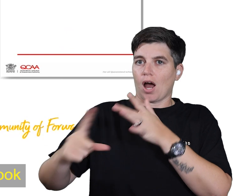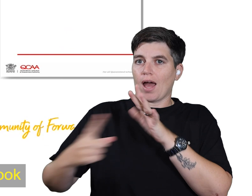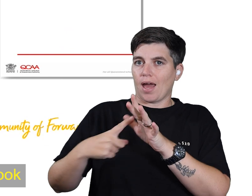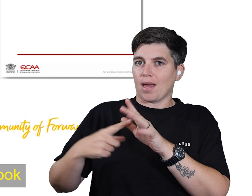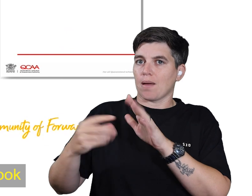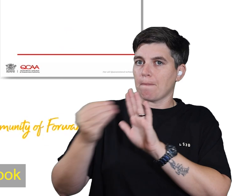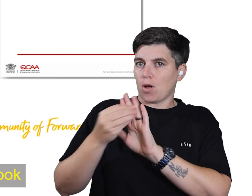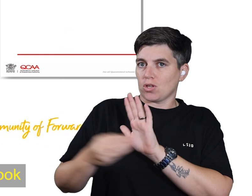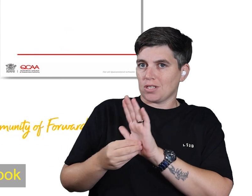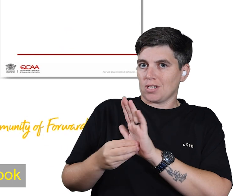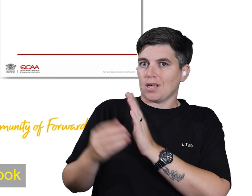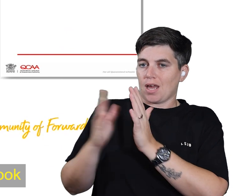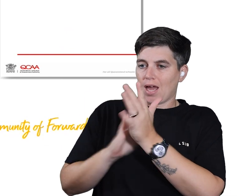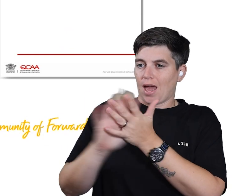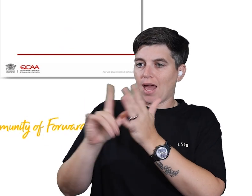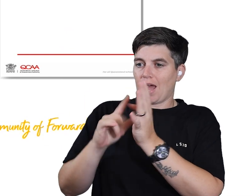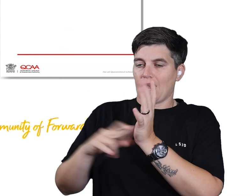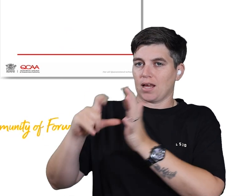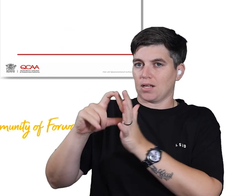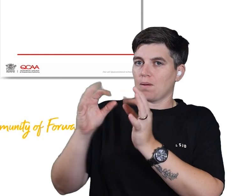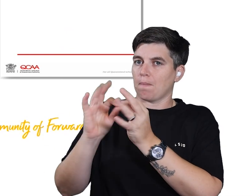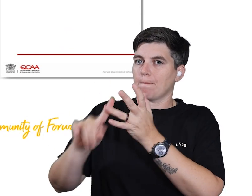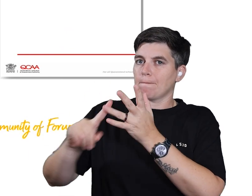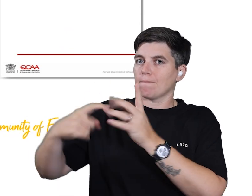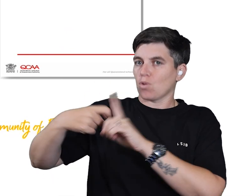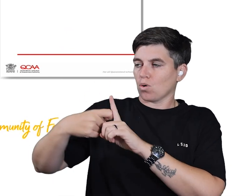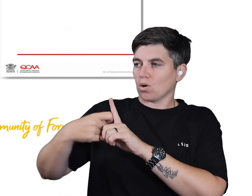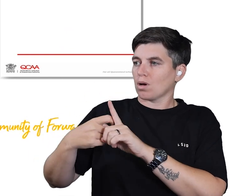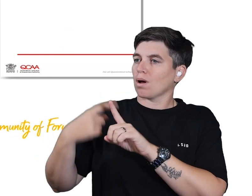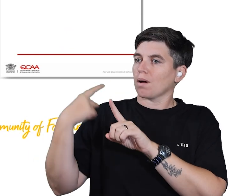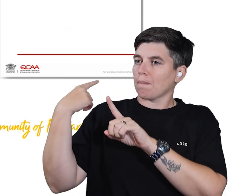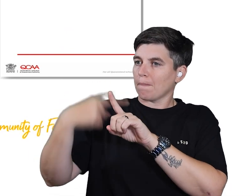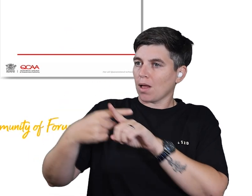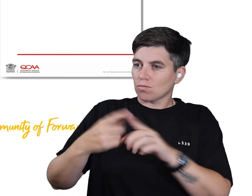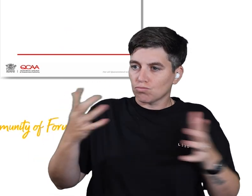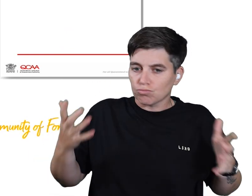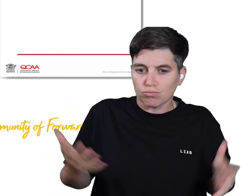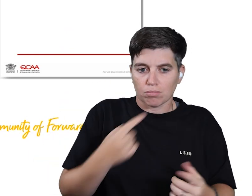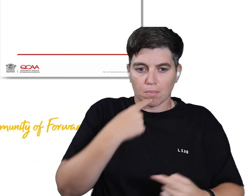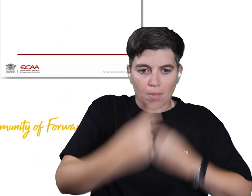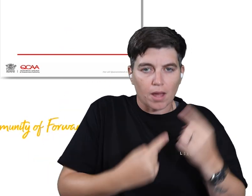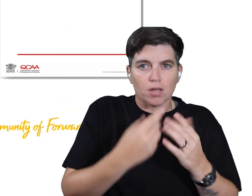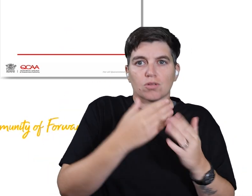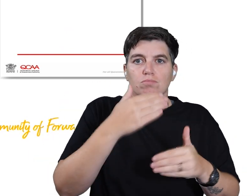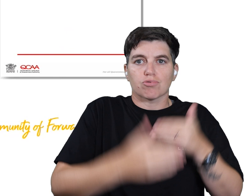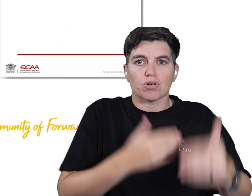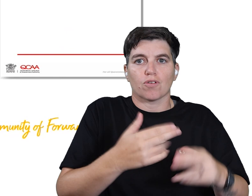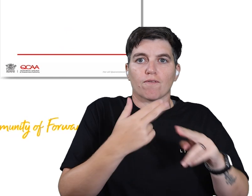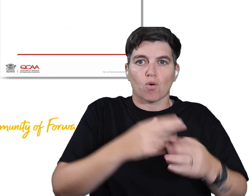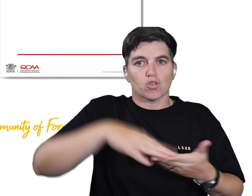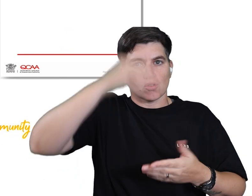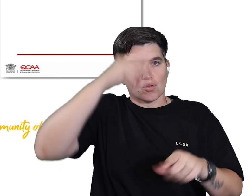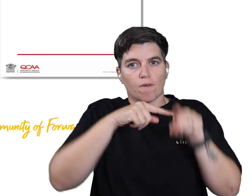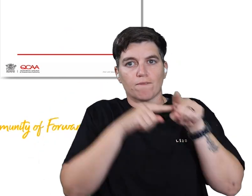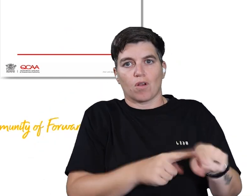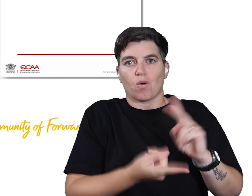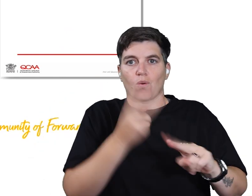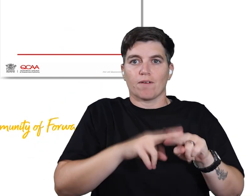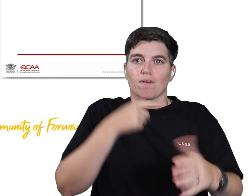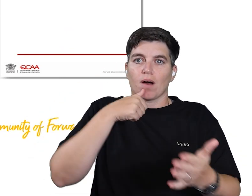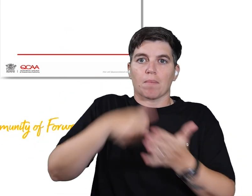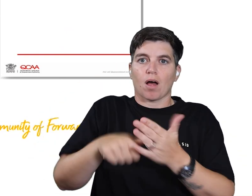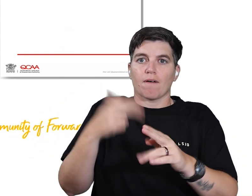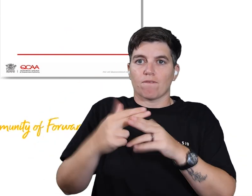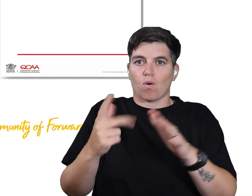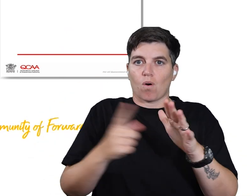policy and procedures handbook, and also reinforces processes for students to adhere to, including